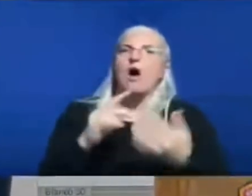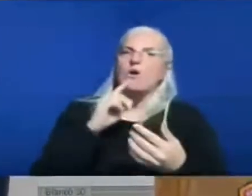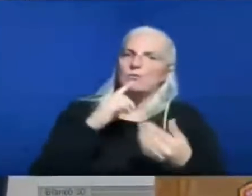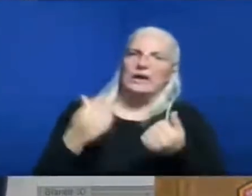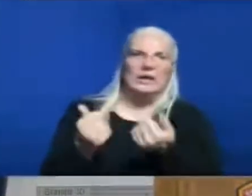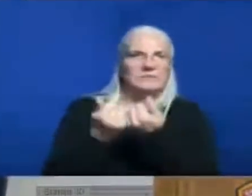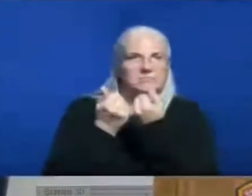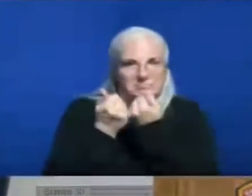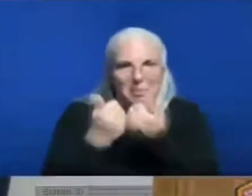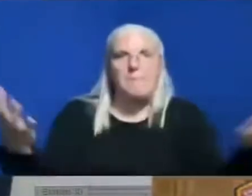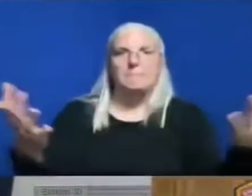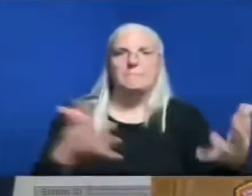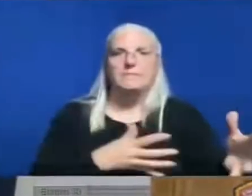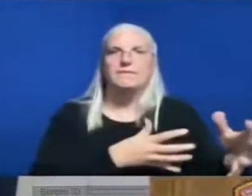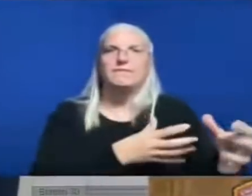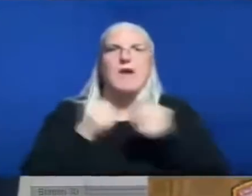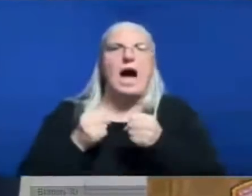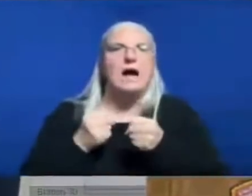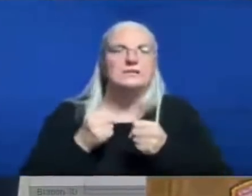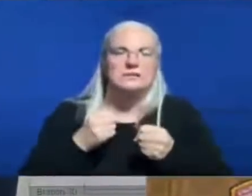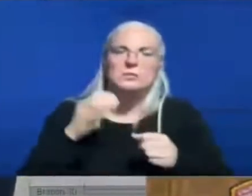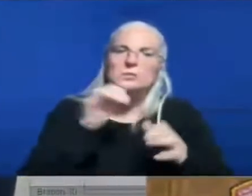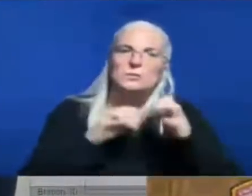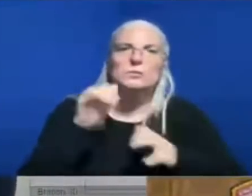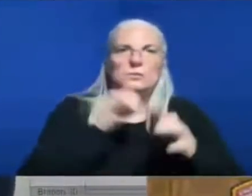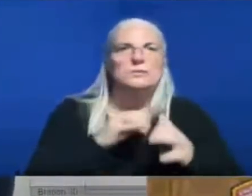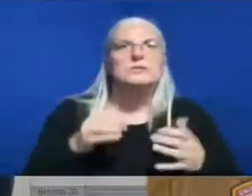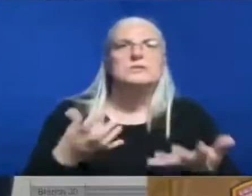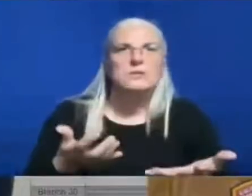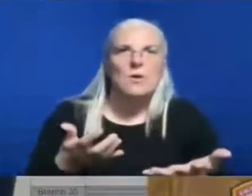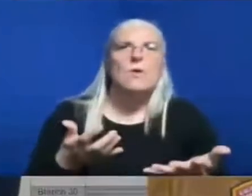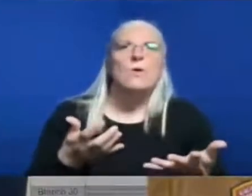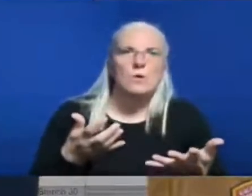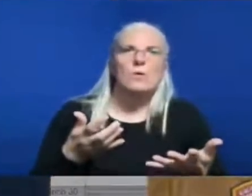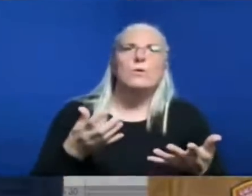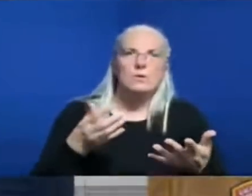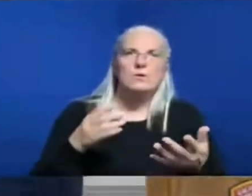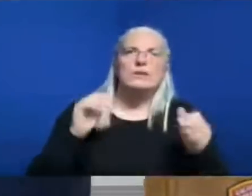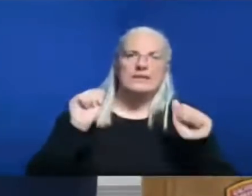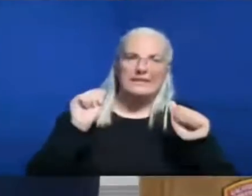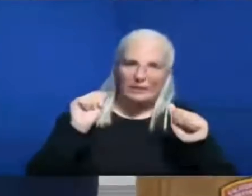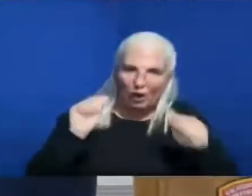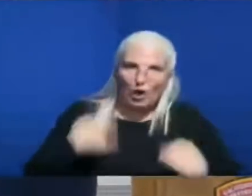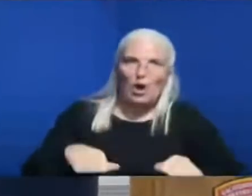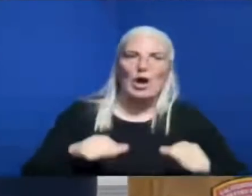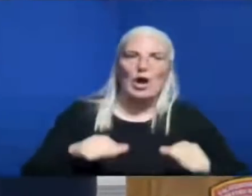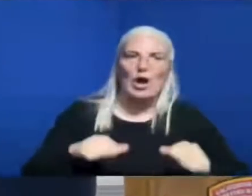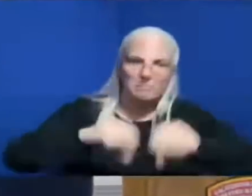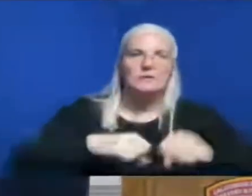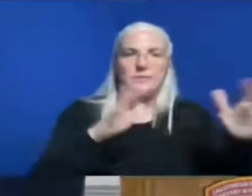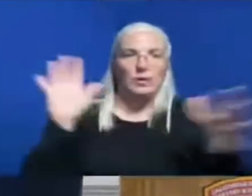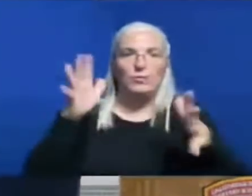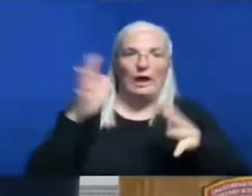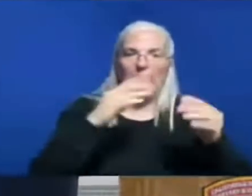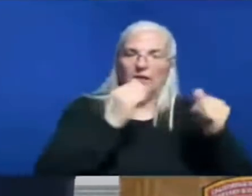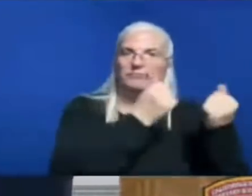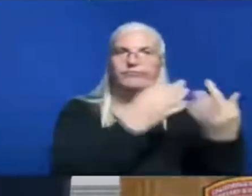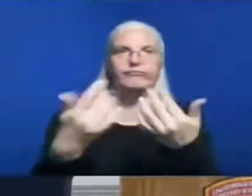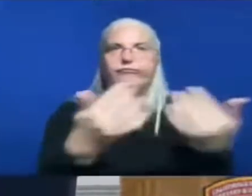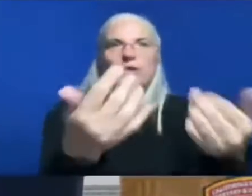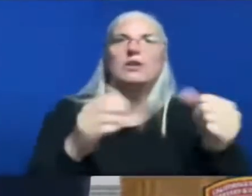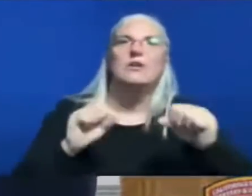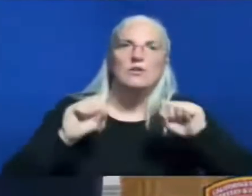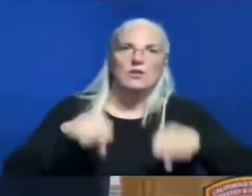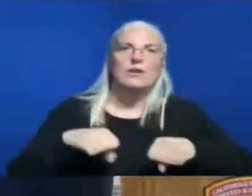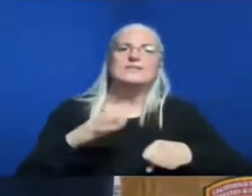people understand that this fire definitely has the ability to move, and that's why we have warnings. That's why we have, evacuation warnings. That's why